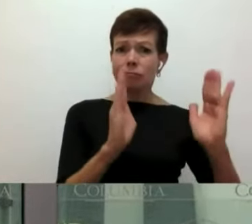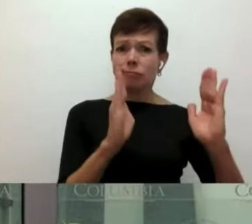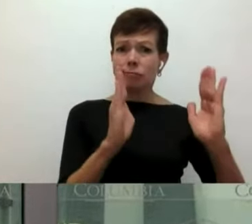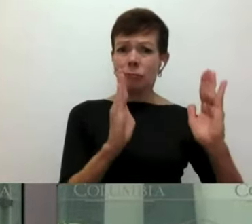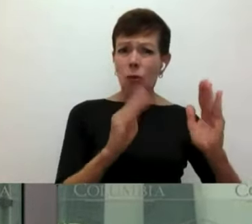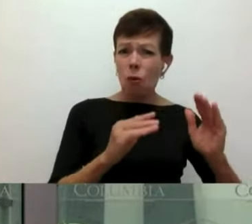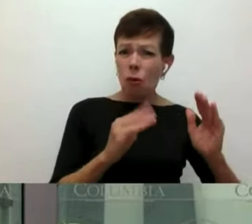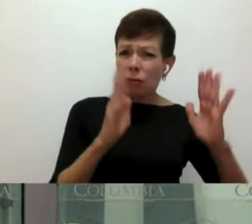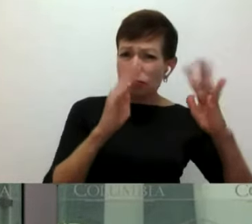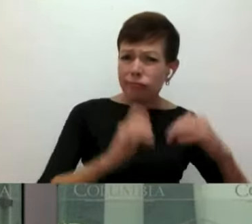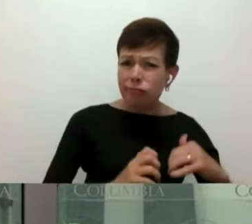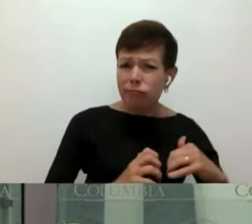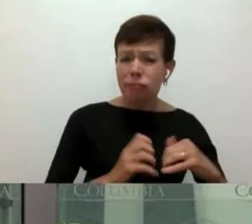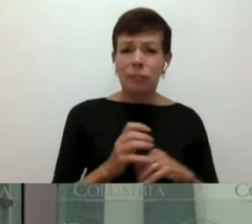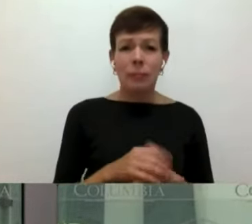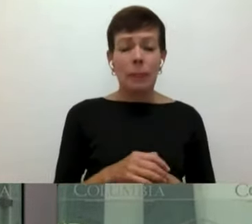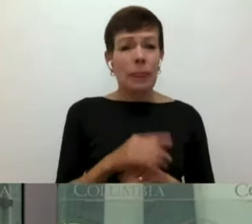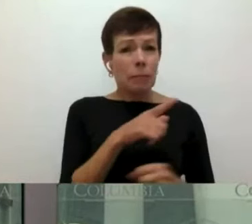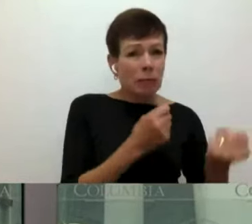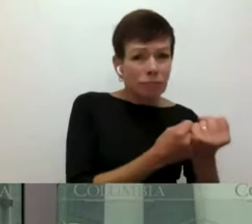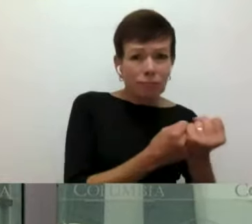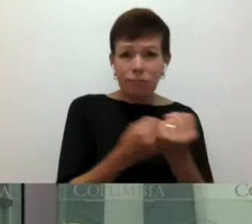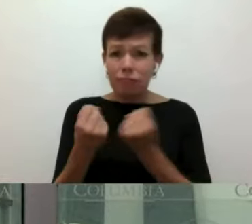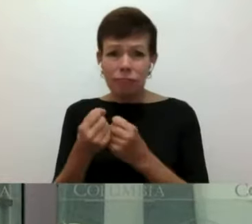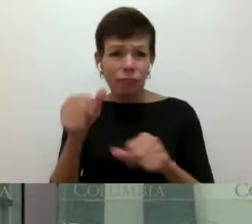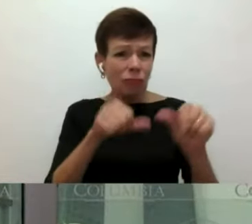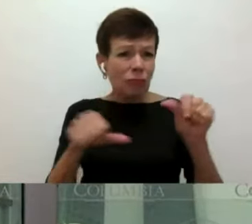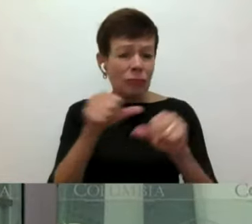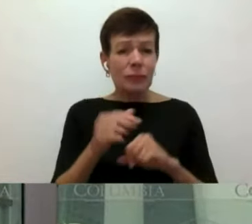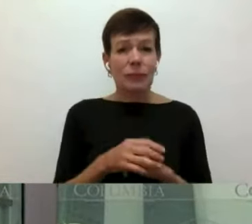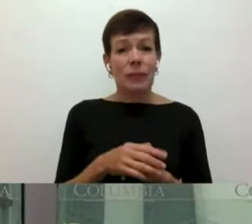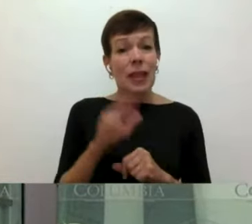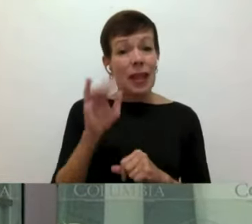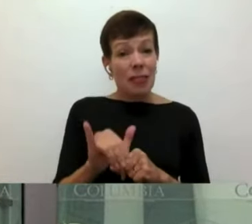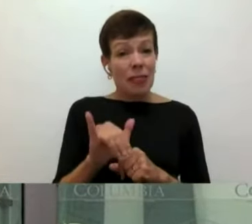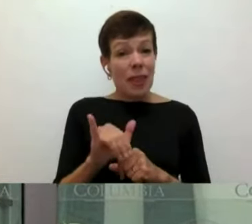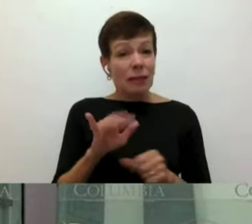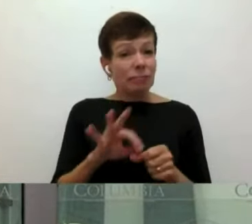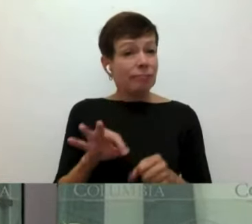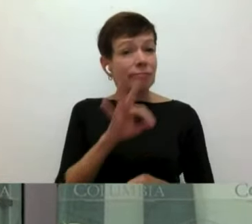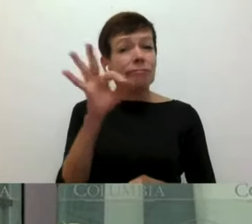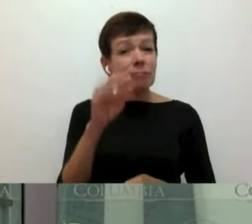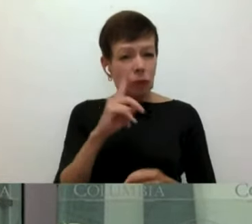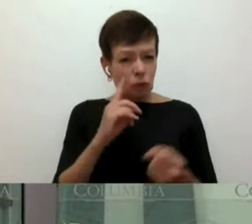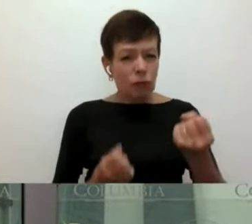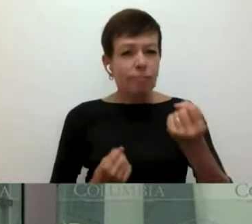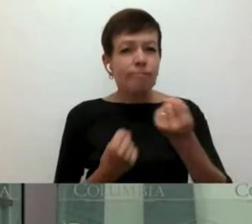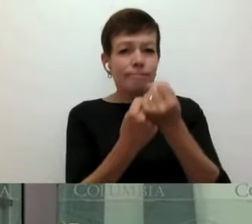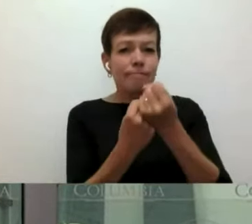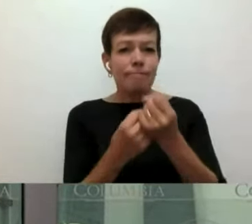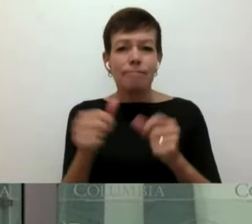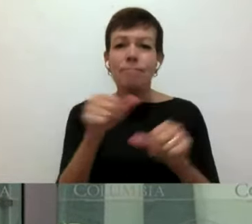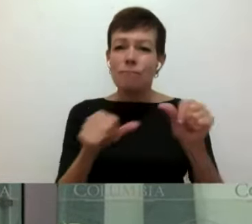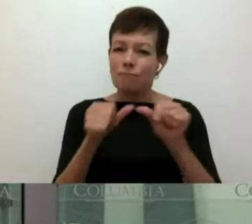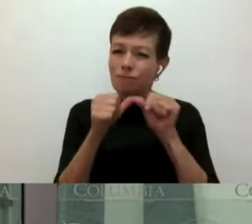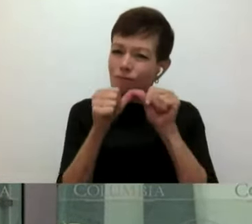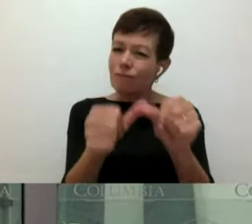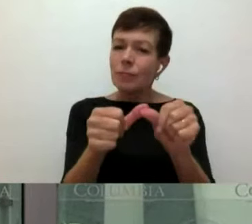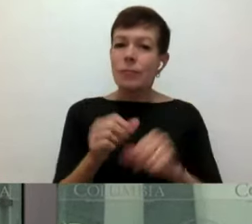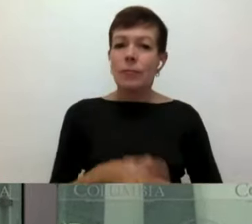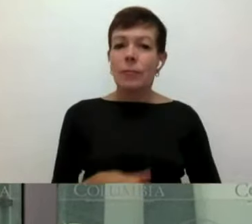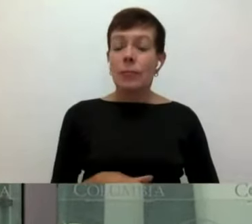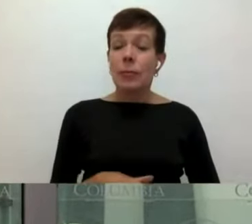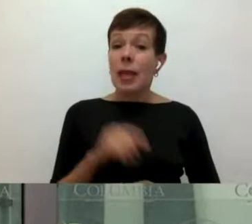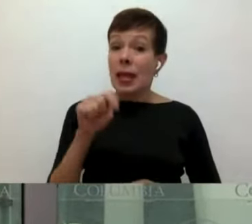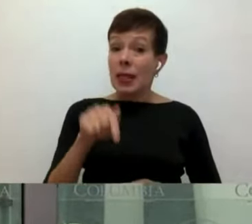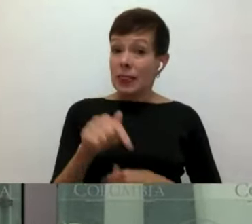hear if their homes have survived. It is that determination and resolve that will get us through these incredibly challenging times together.